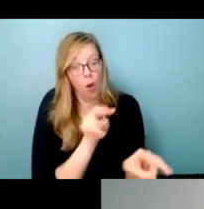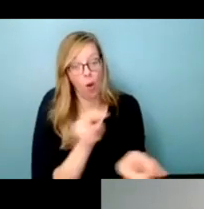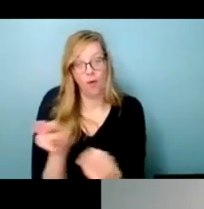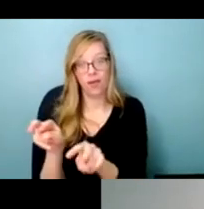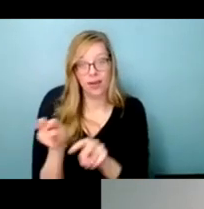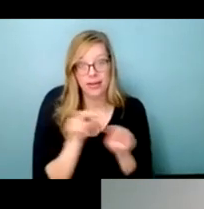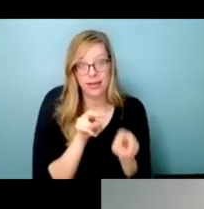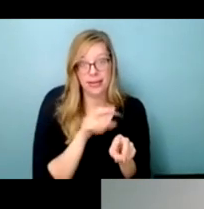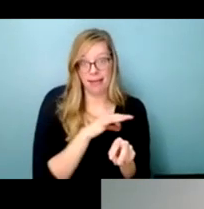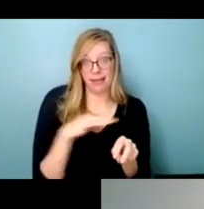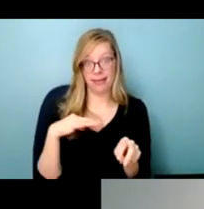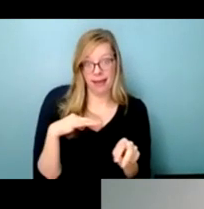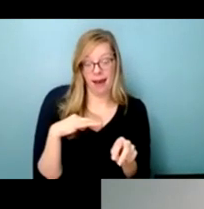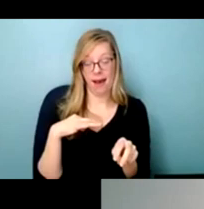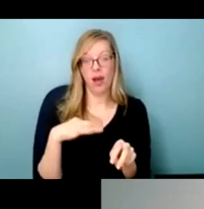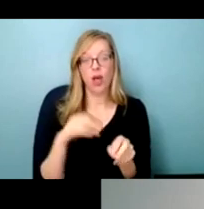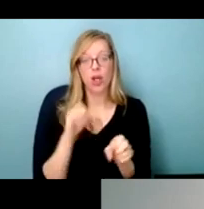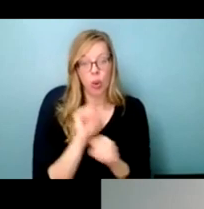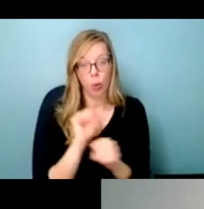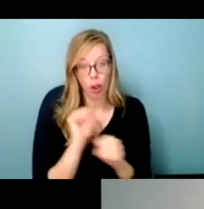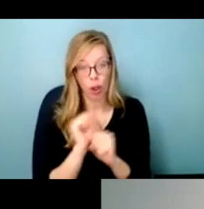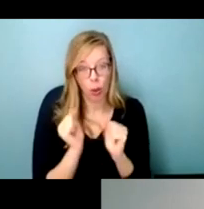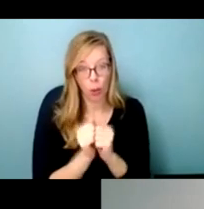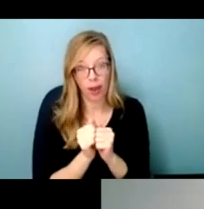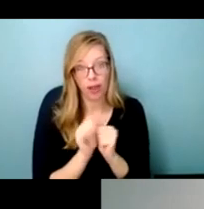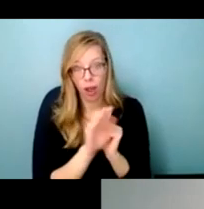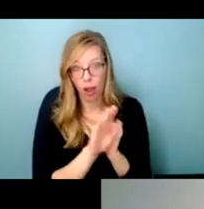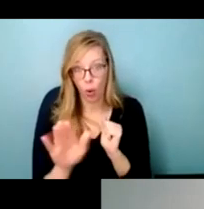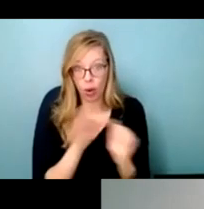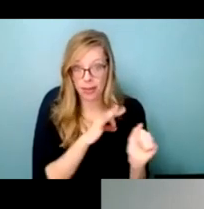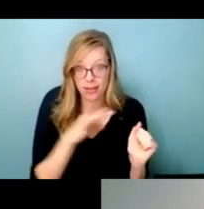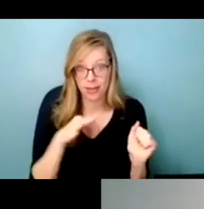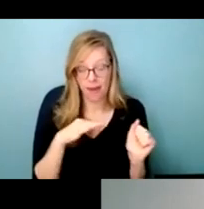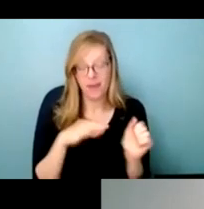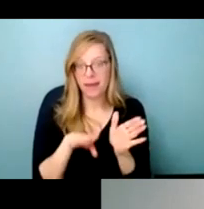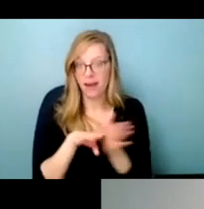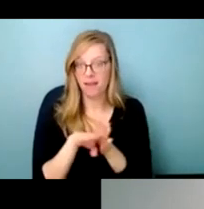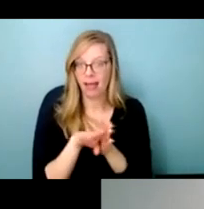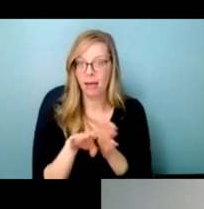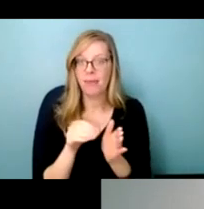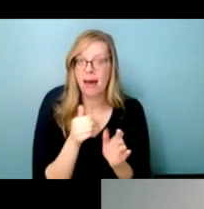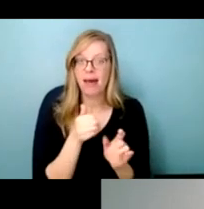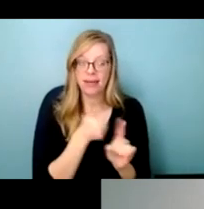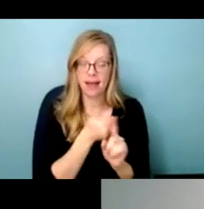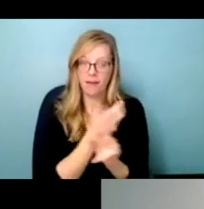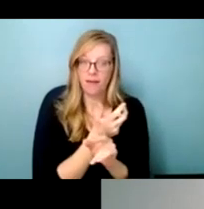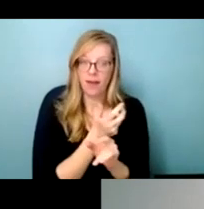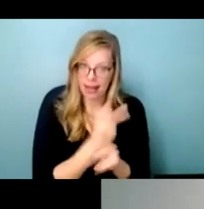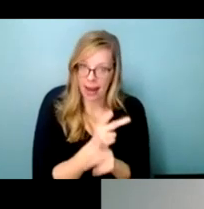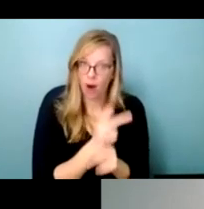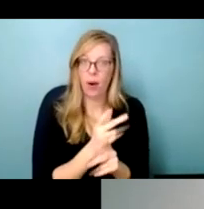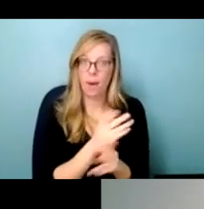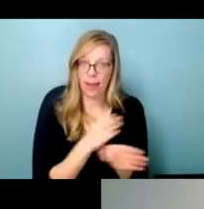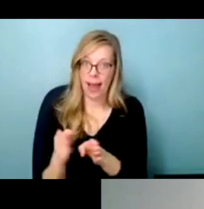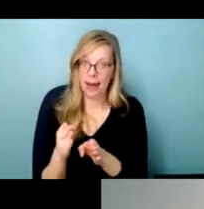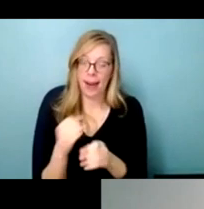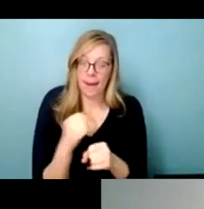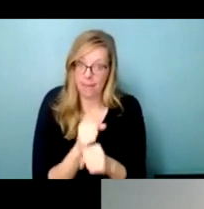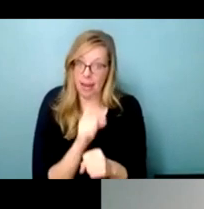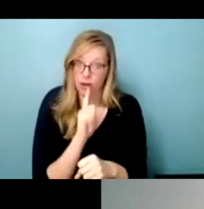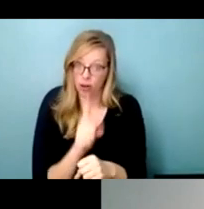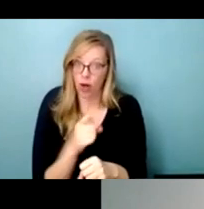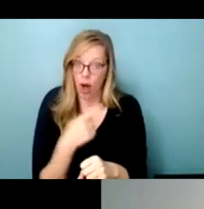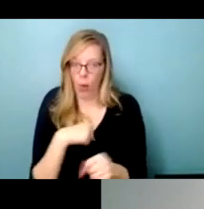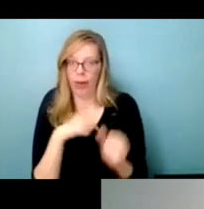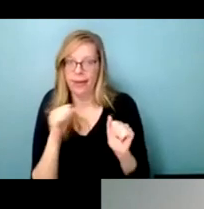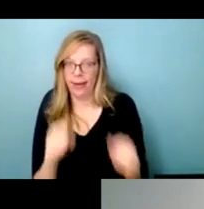to work with and develop self-care plans with all of your staff to make sure that we can action those self-care